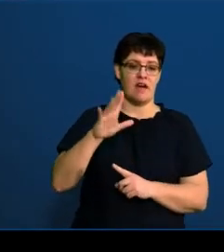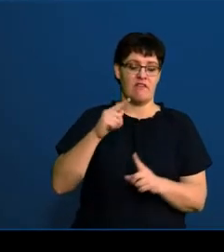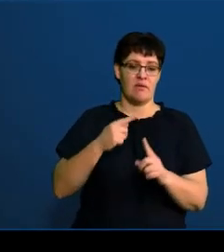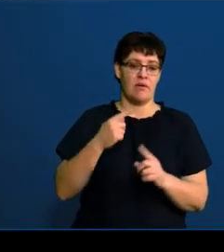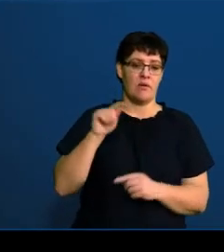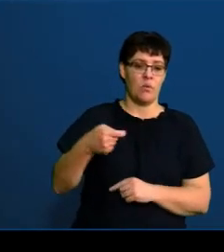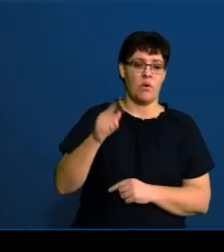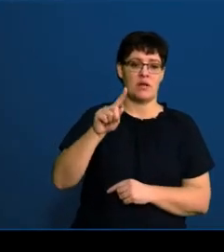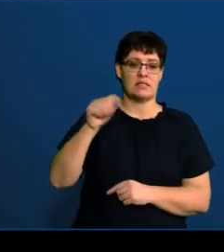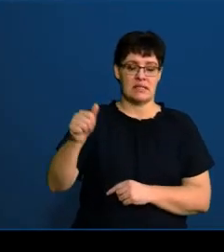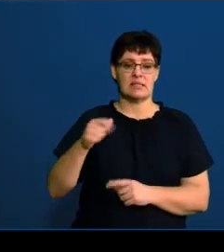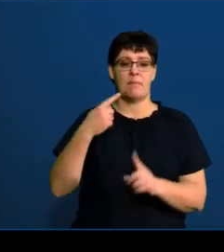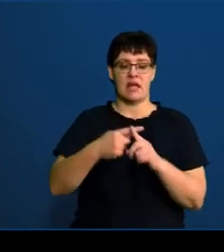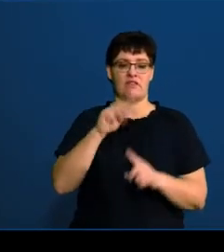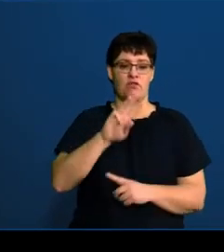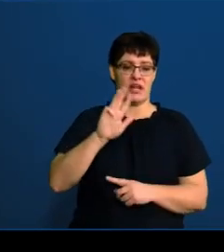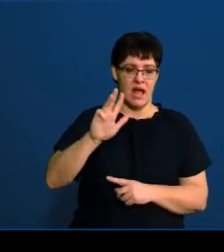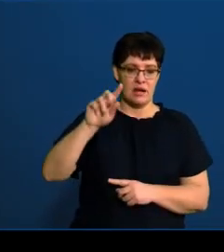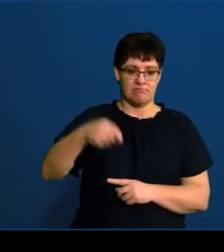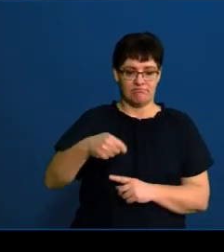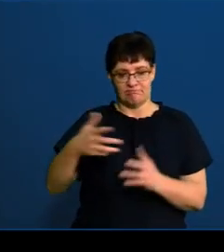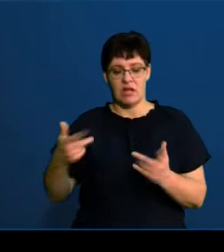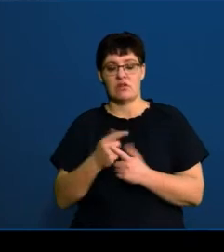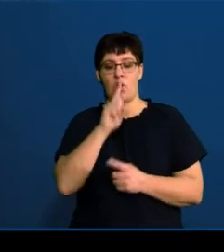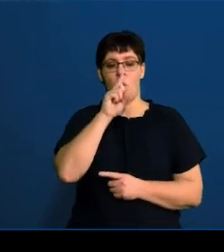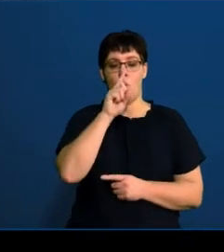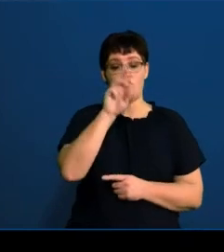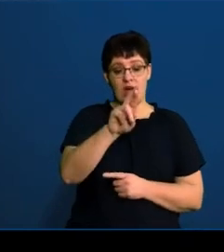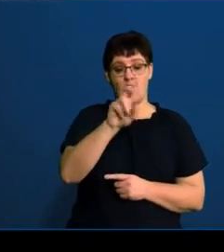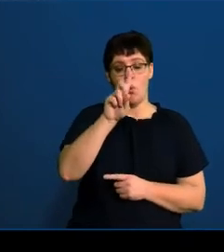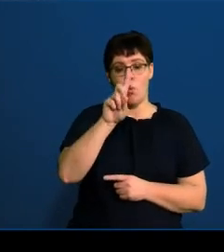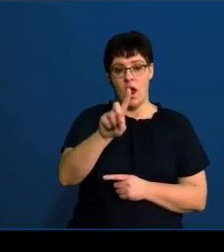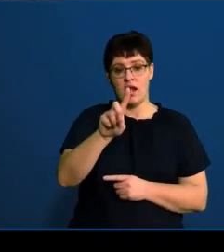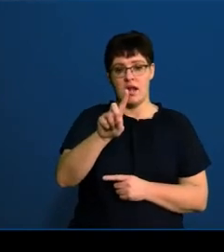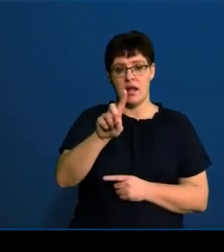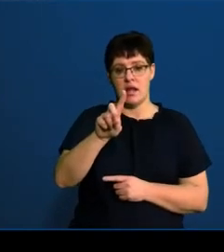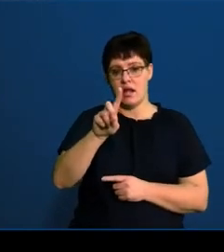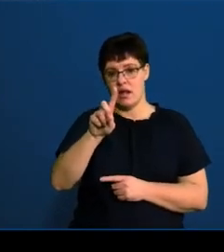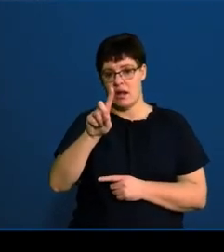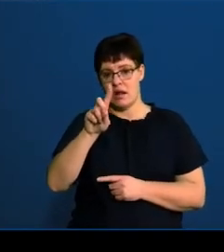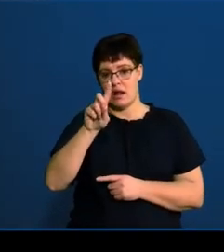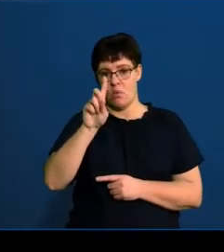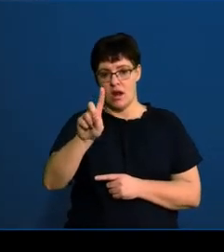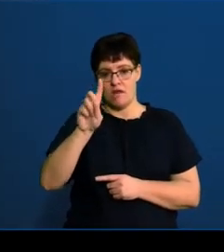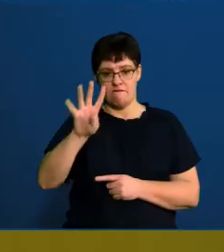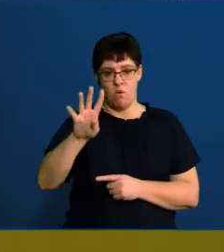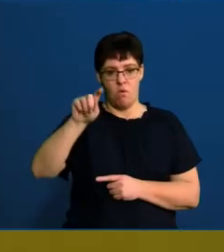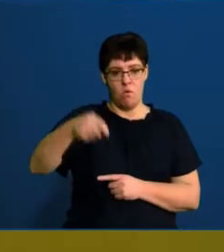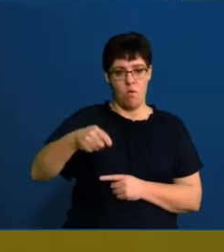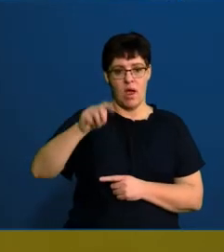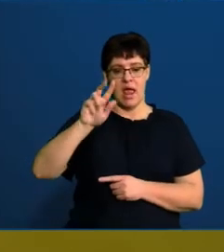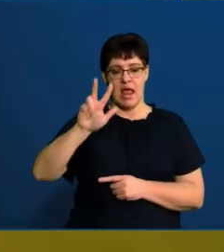And I get a total of 114 Rand 84. So that's the total that I paid for